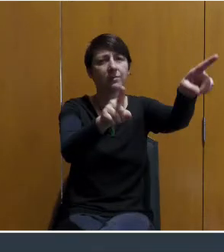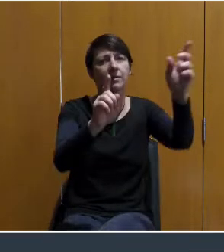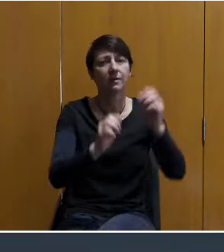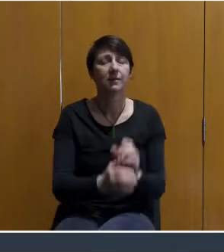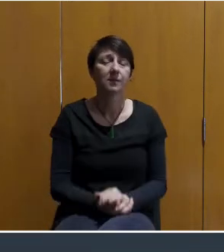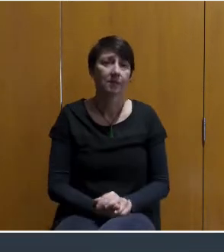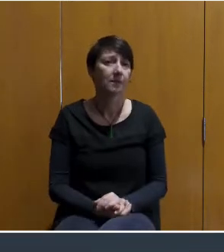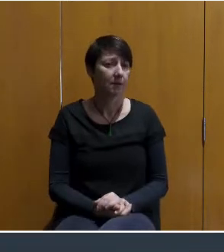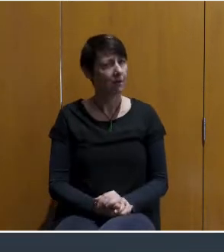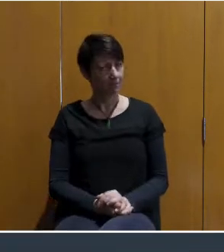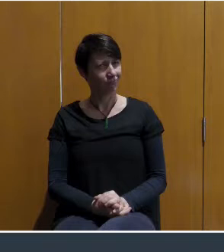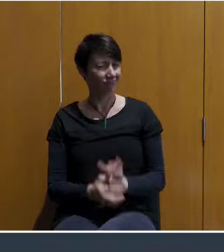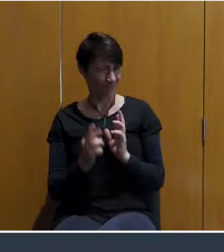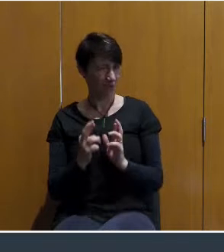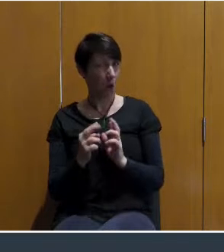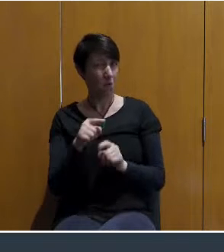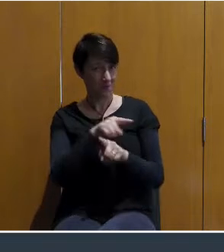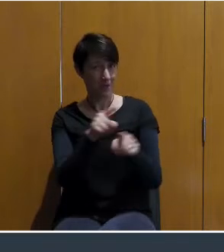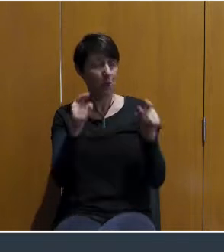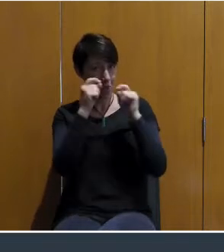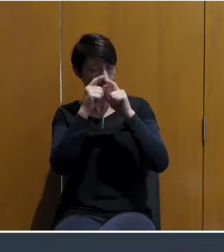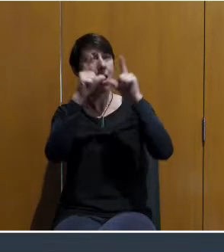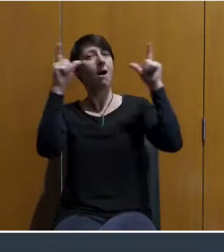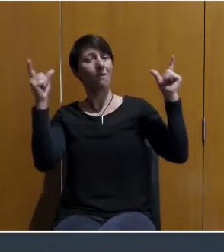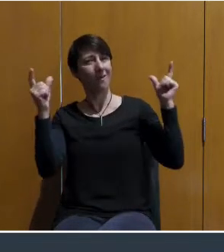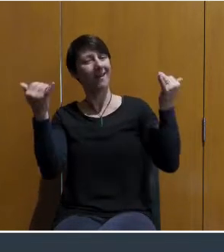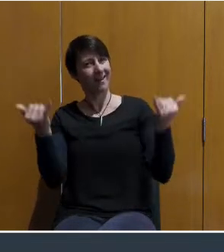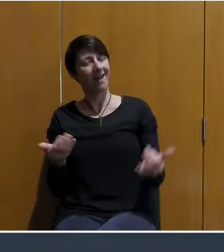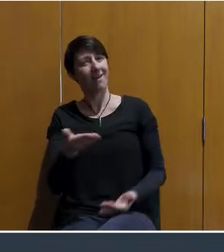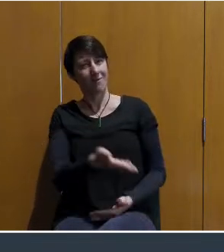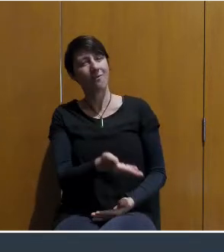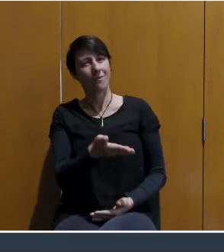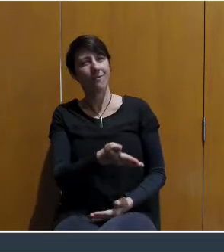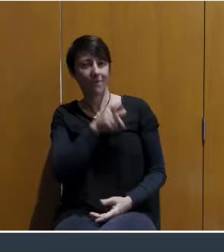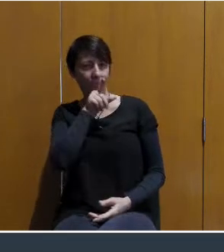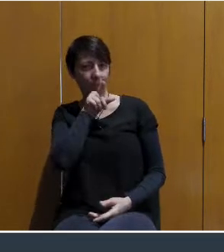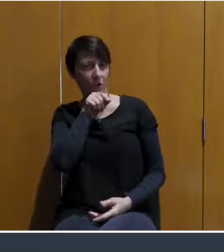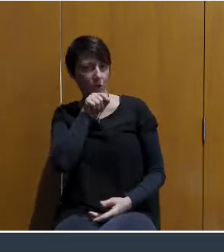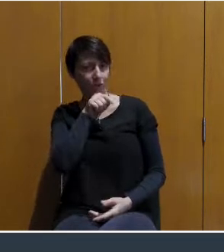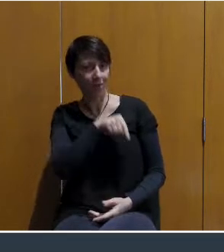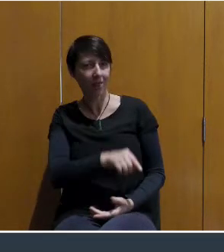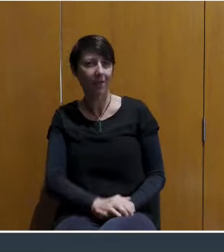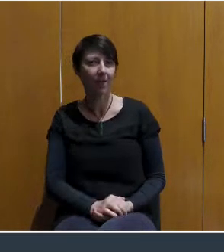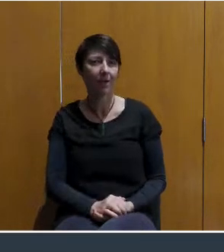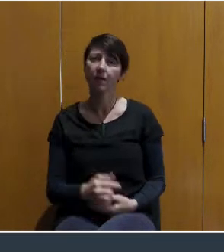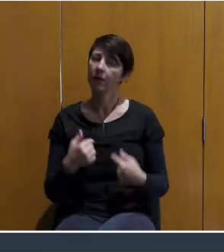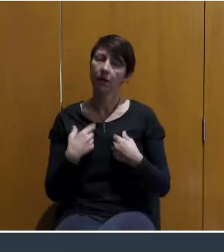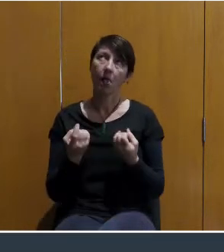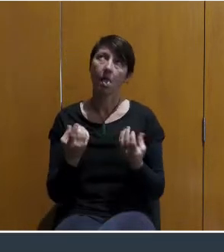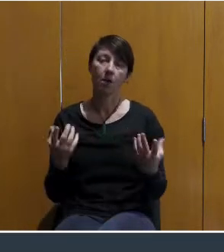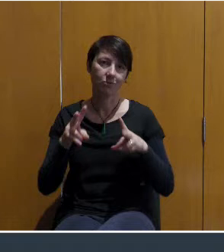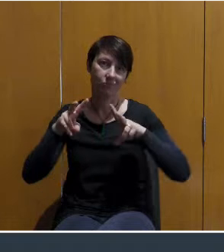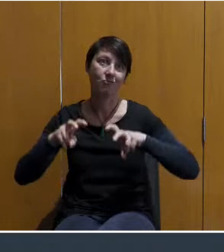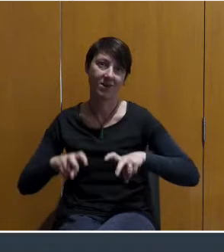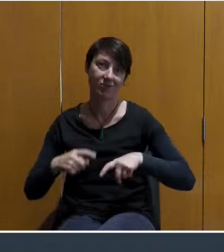I'm just going to, I do a lot of research around this area, but dogs is only